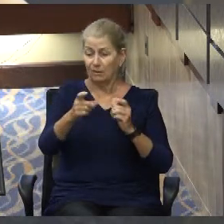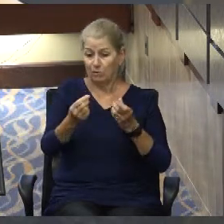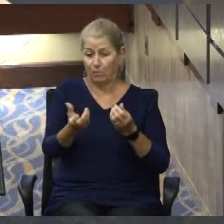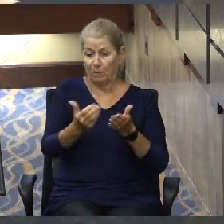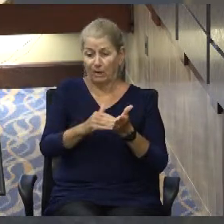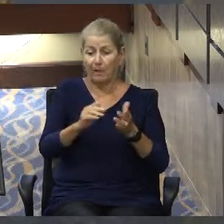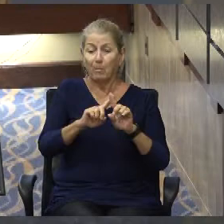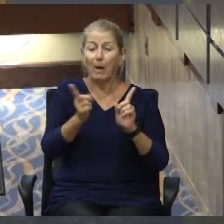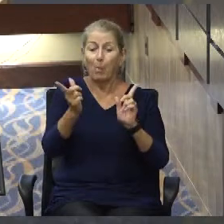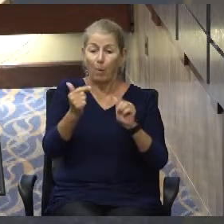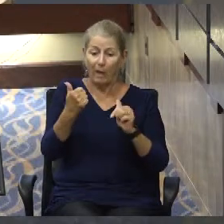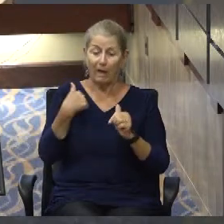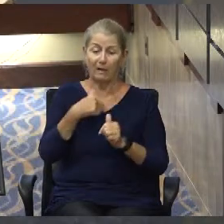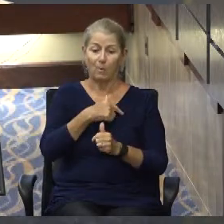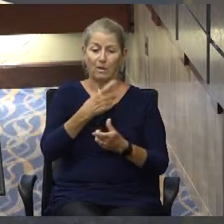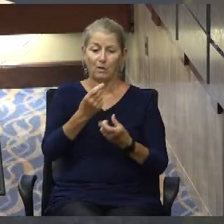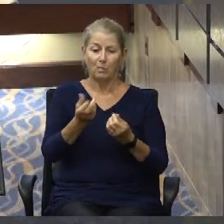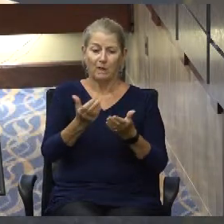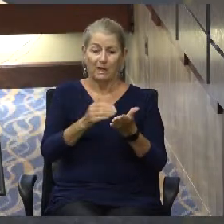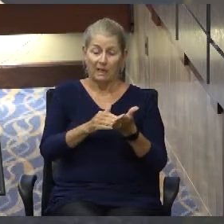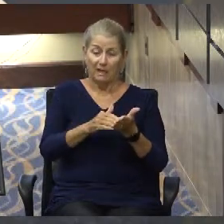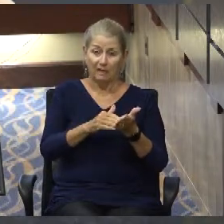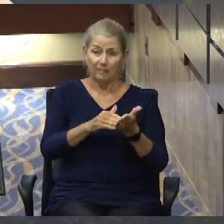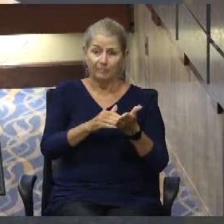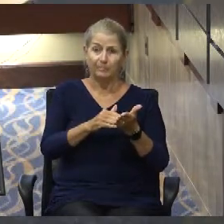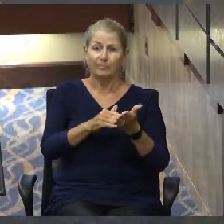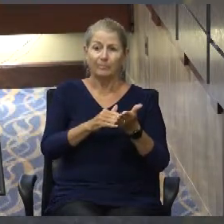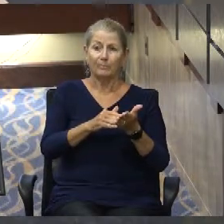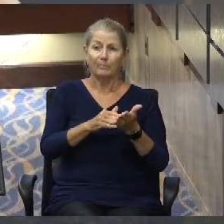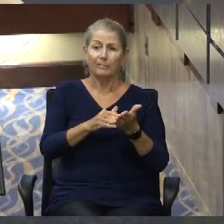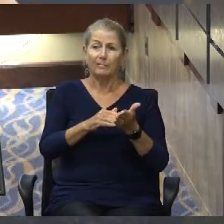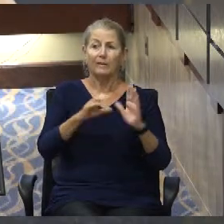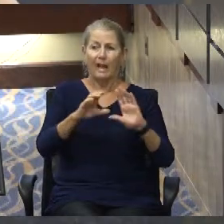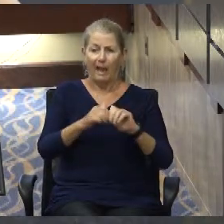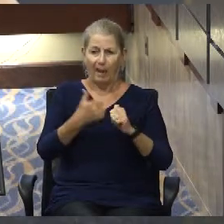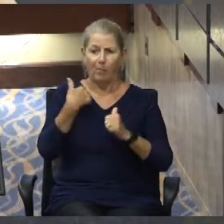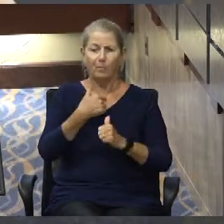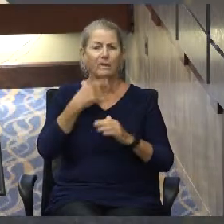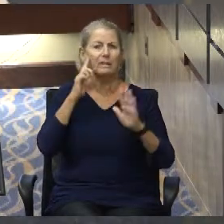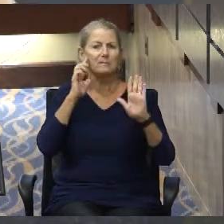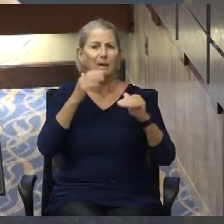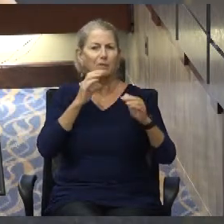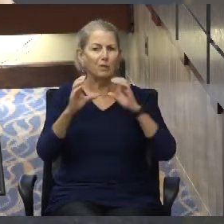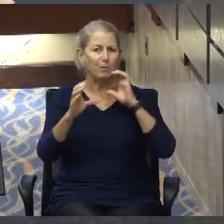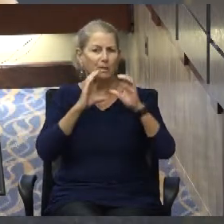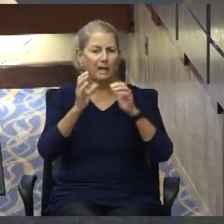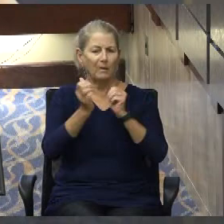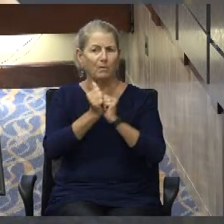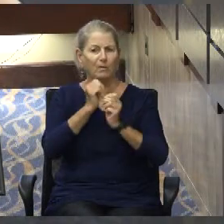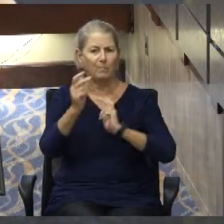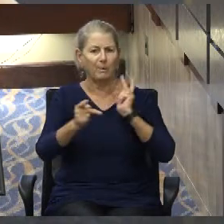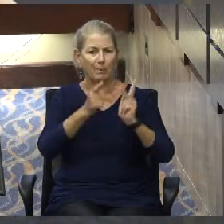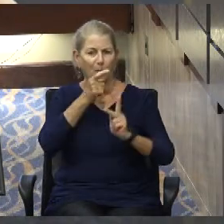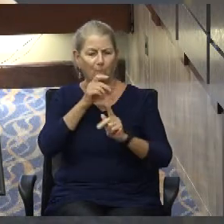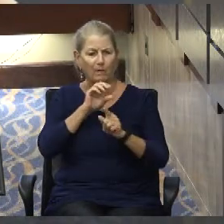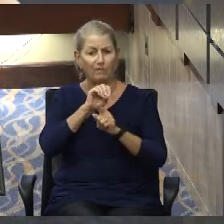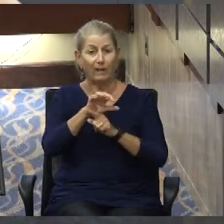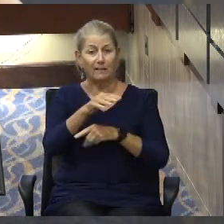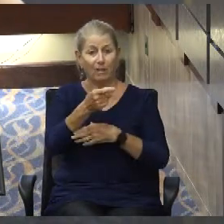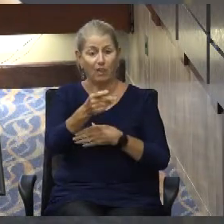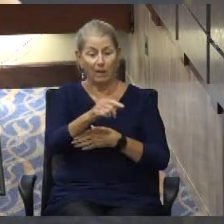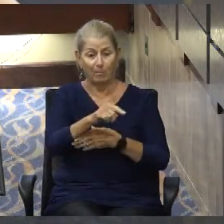but when we do it again, if we do it again, or how we expect to communicate with people about the things that affect them, we may want to